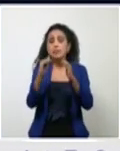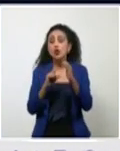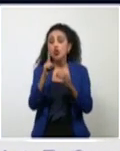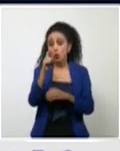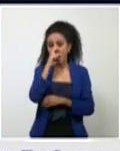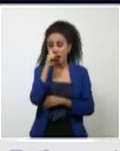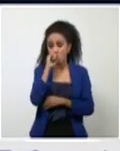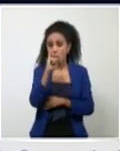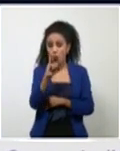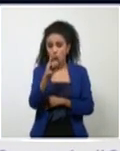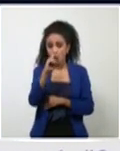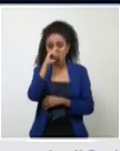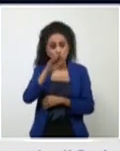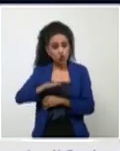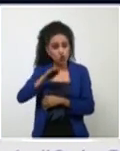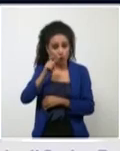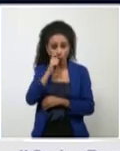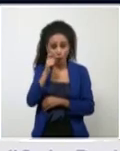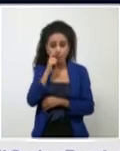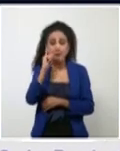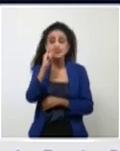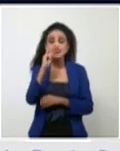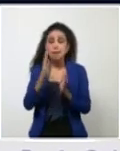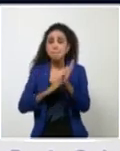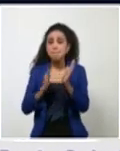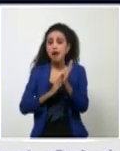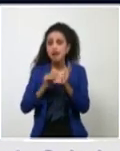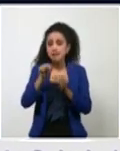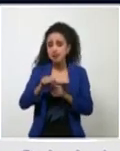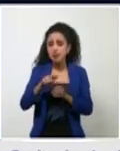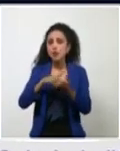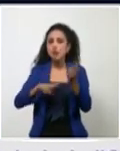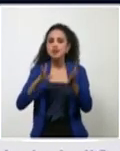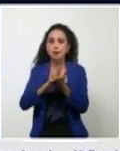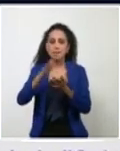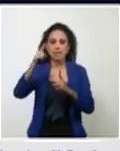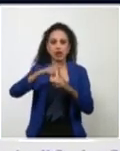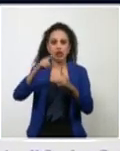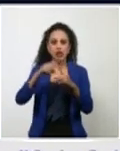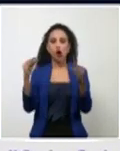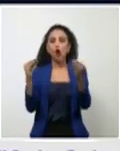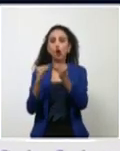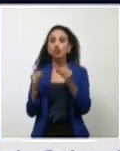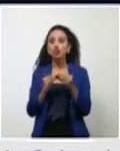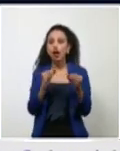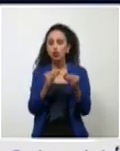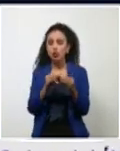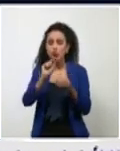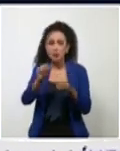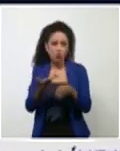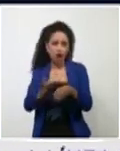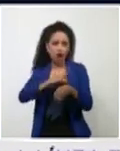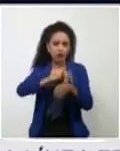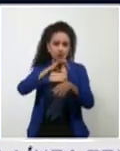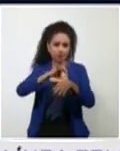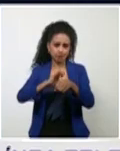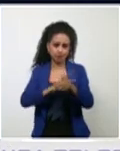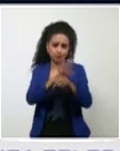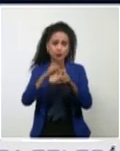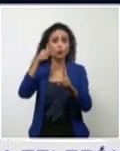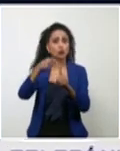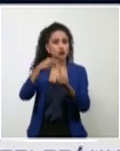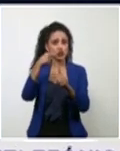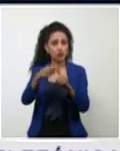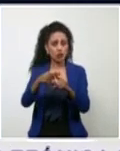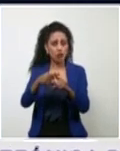6-month-old child from the province of Matanzas was confirmed in the under 40 years group with a